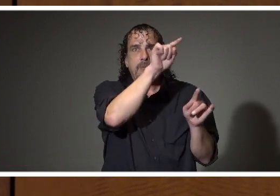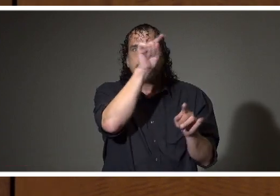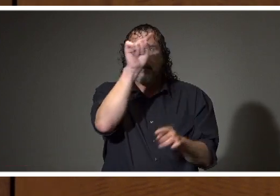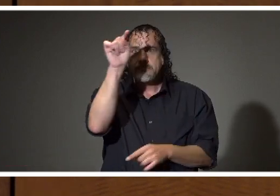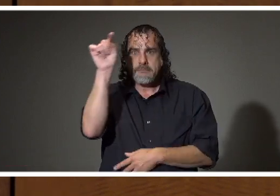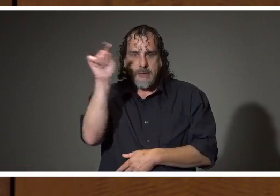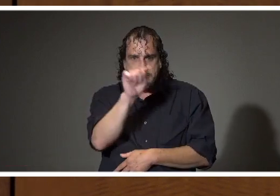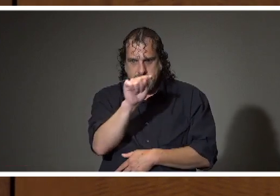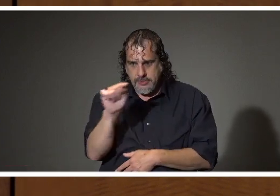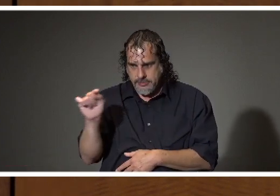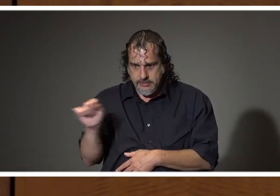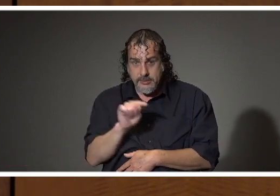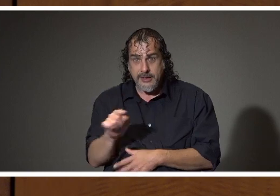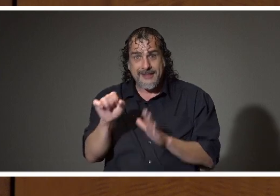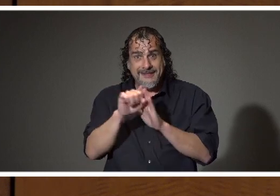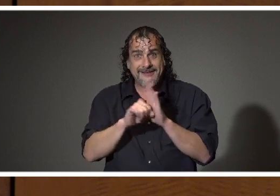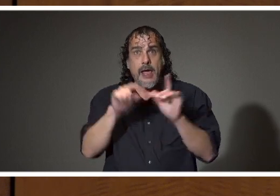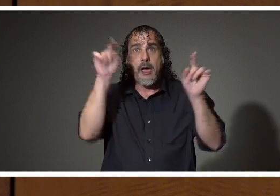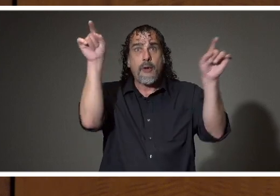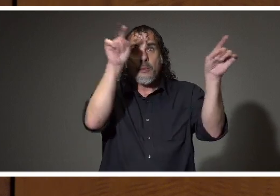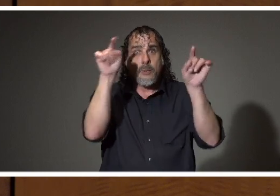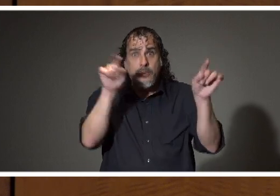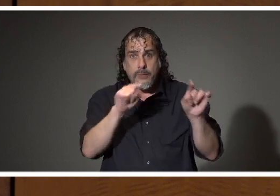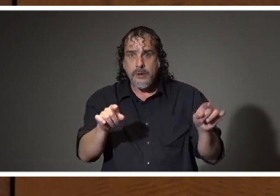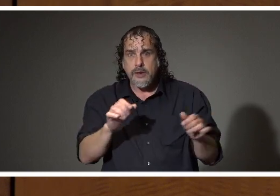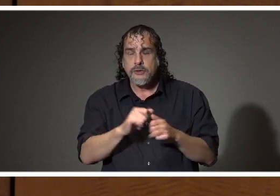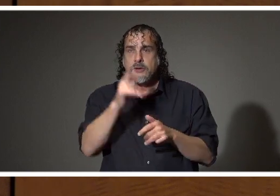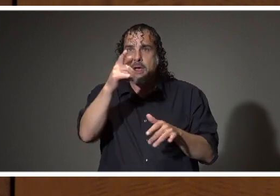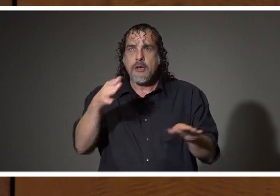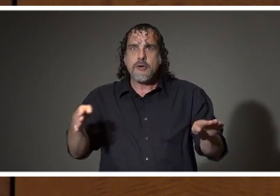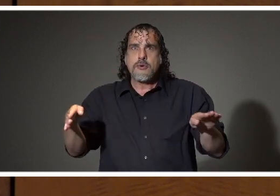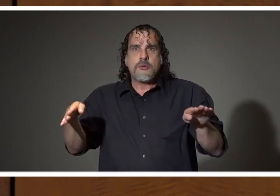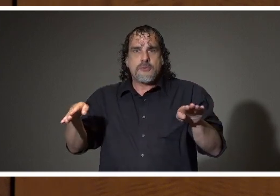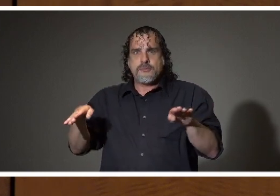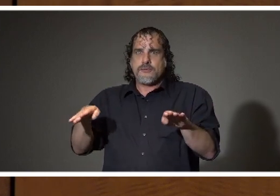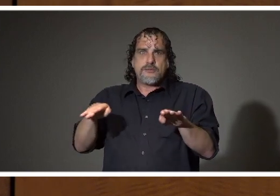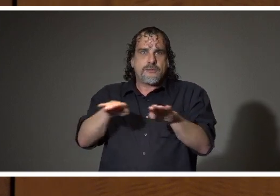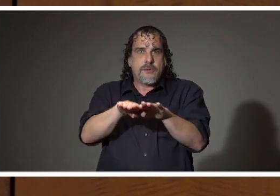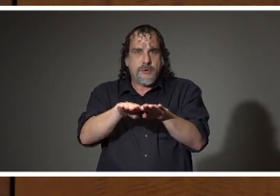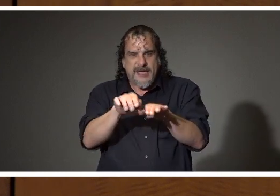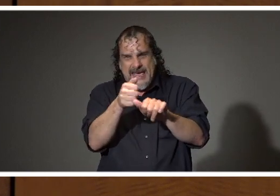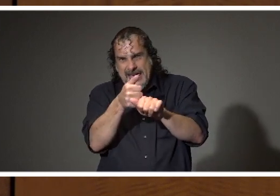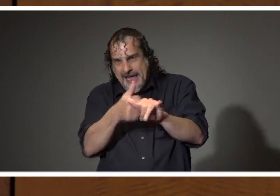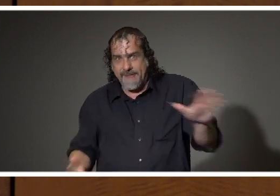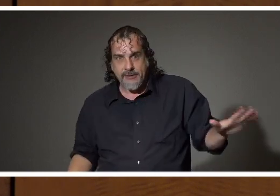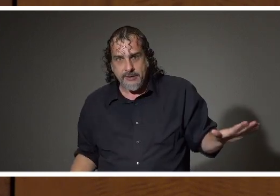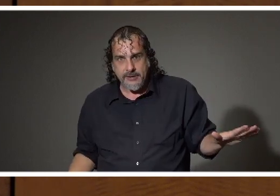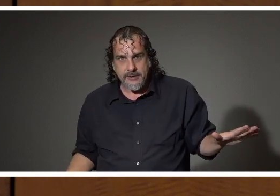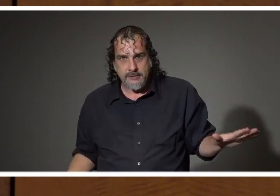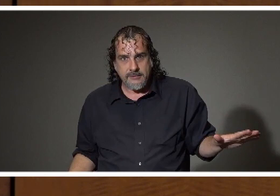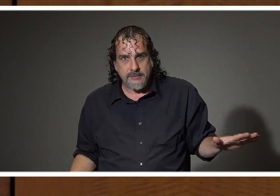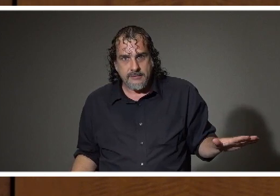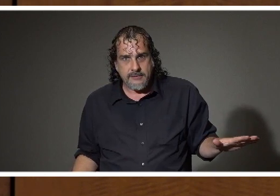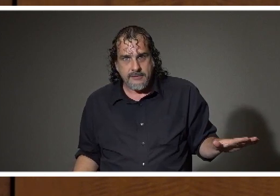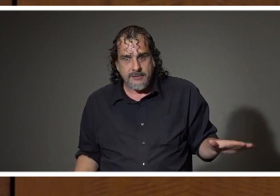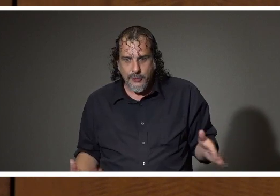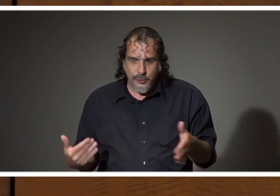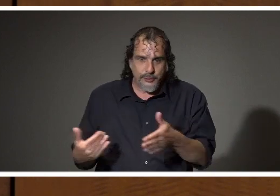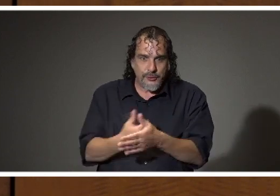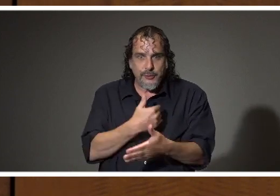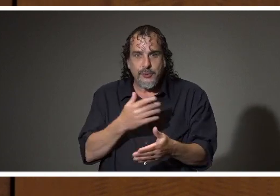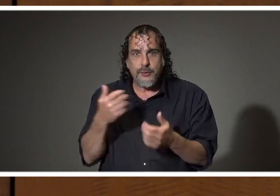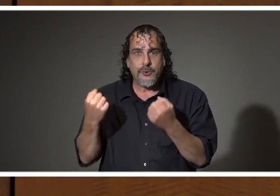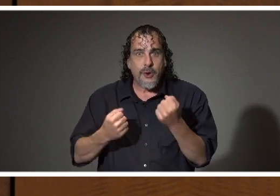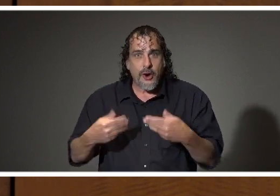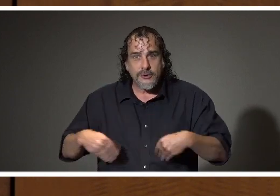those states that have completely shut down everything in their economy, including new automobile sales,